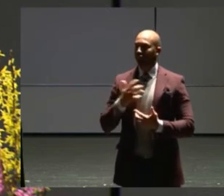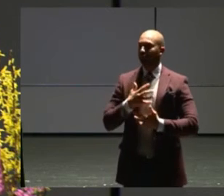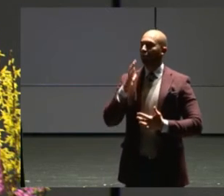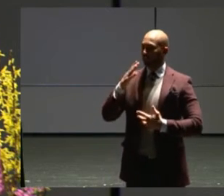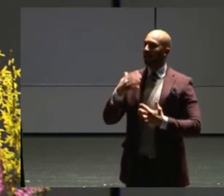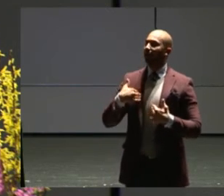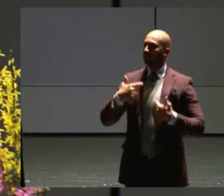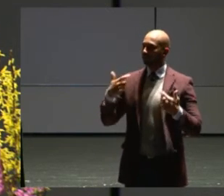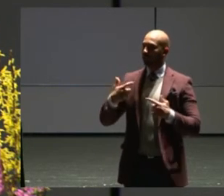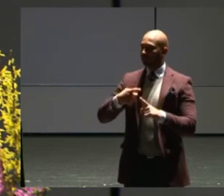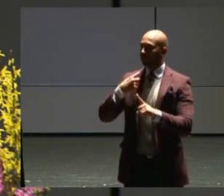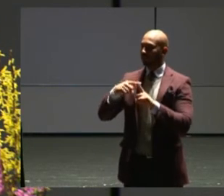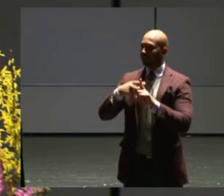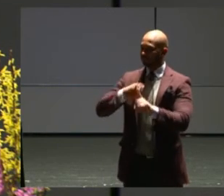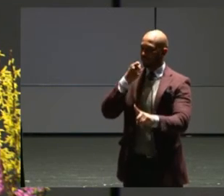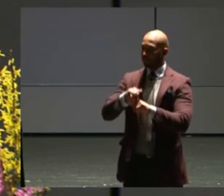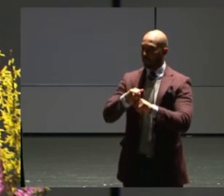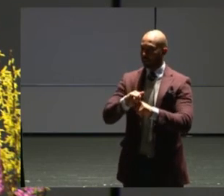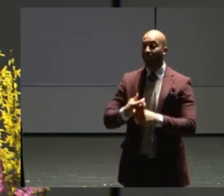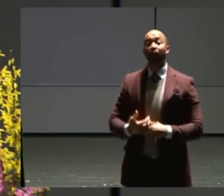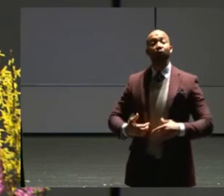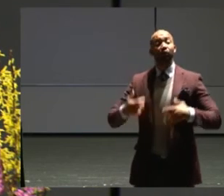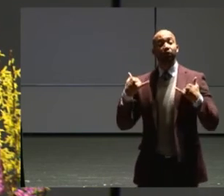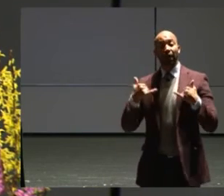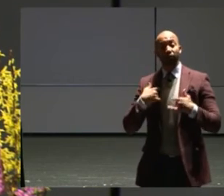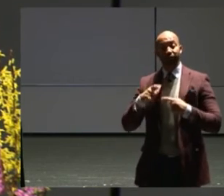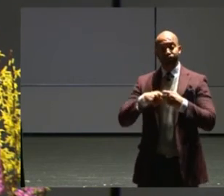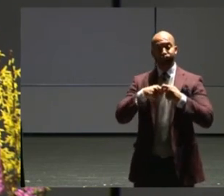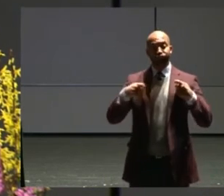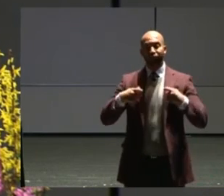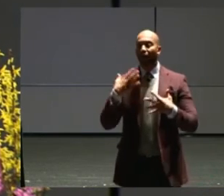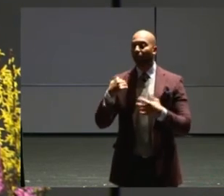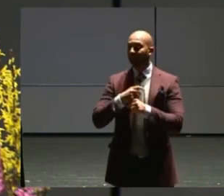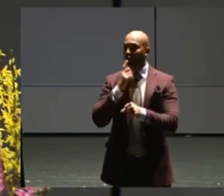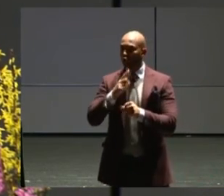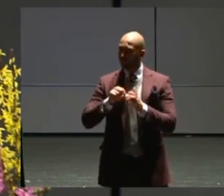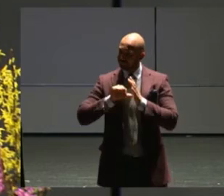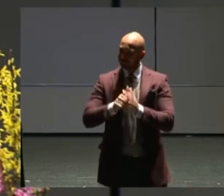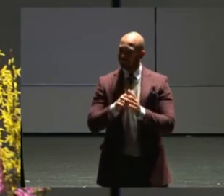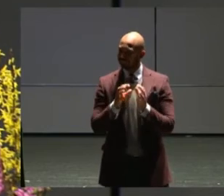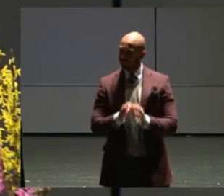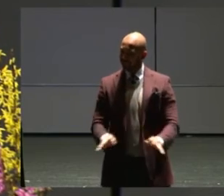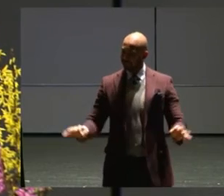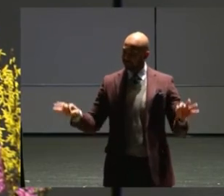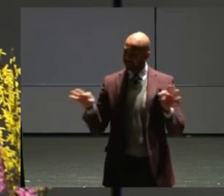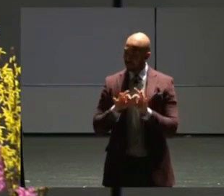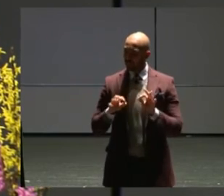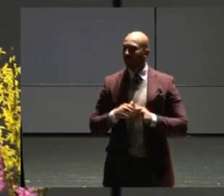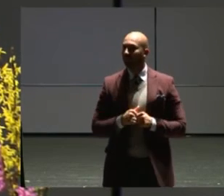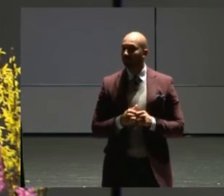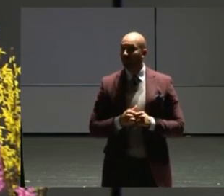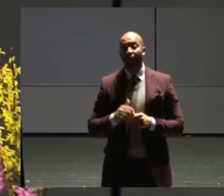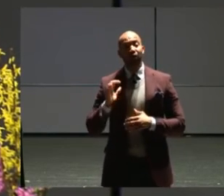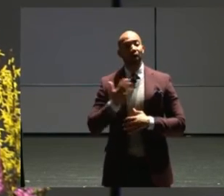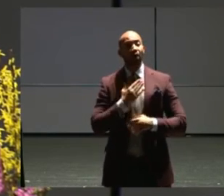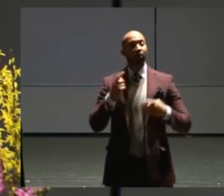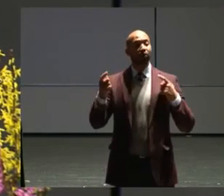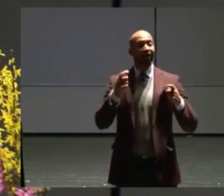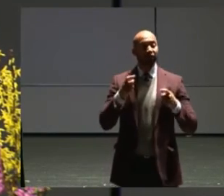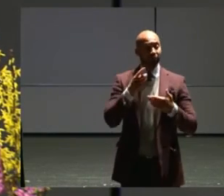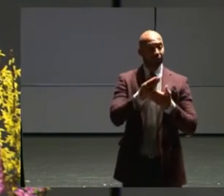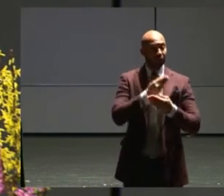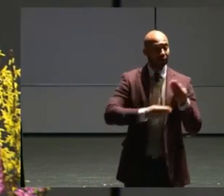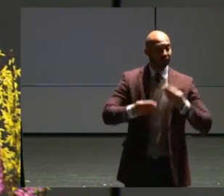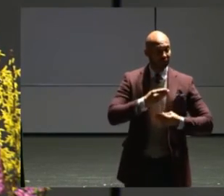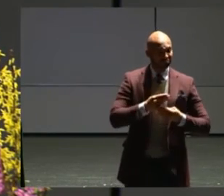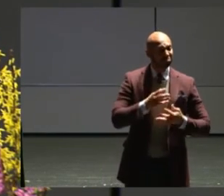So as I close, I want to stress the most important essential element above and beyond how we're managing our budget,